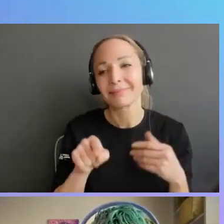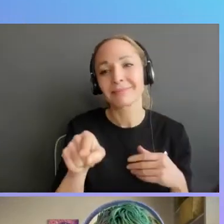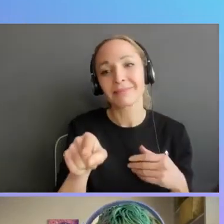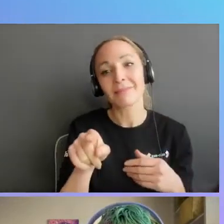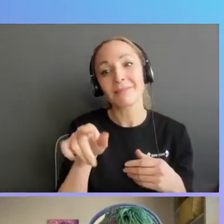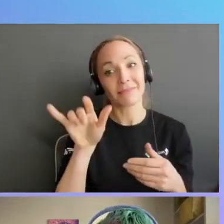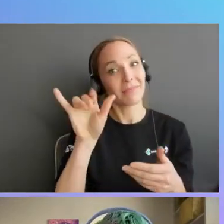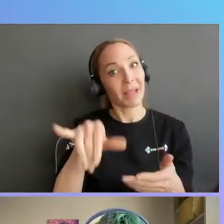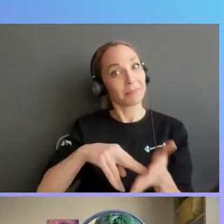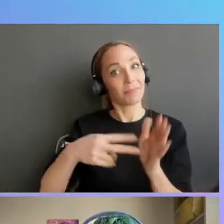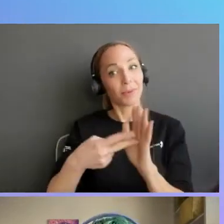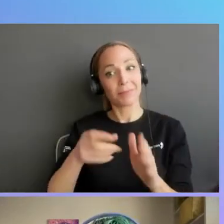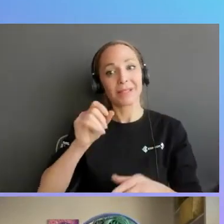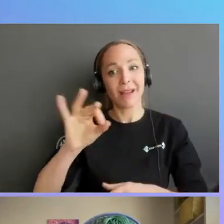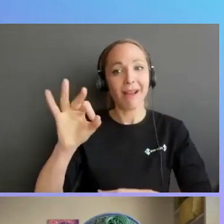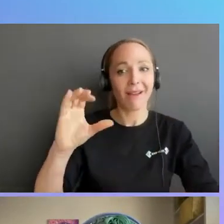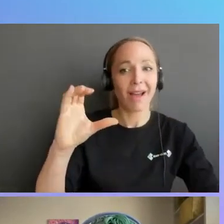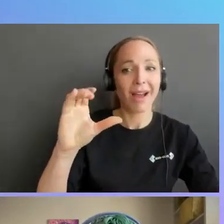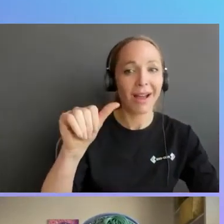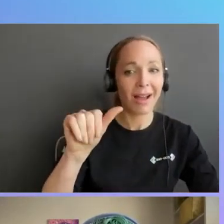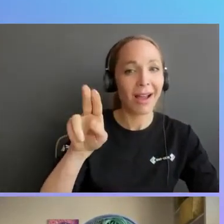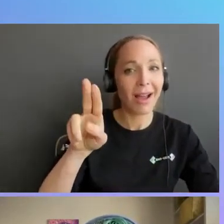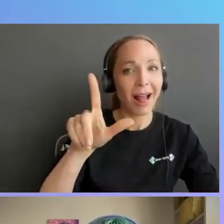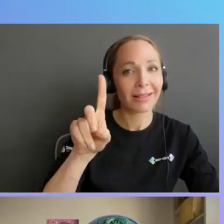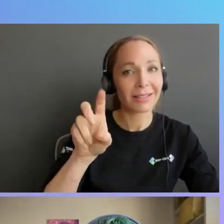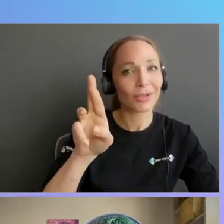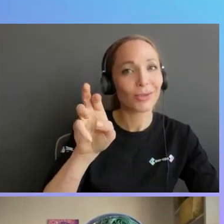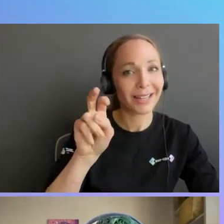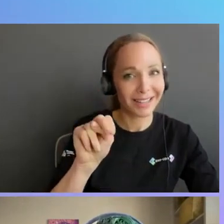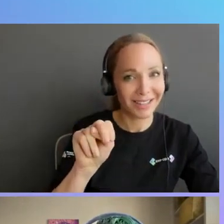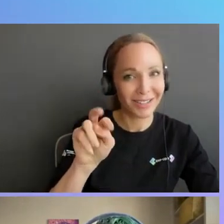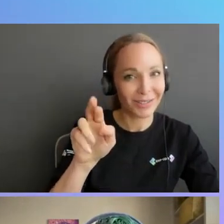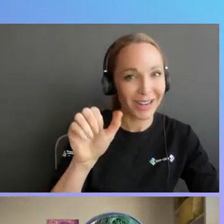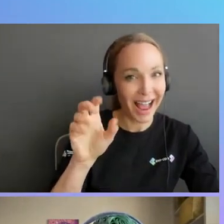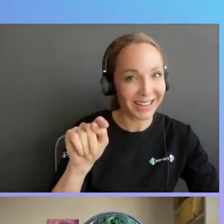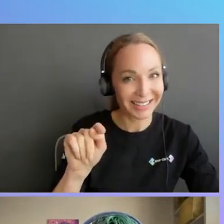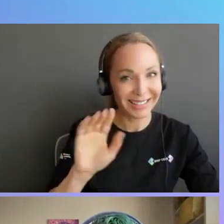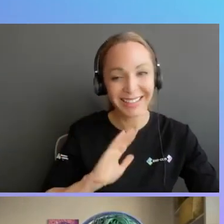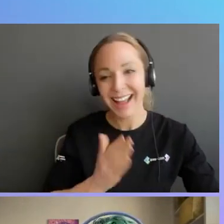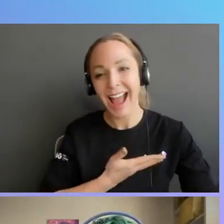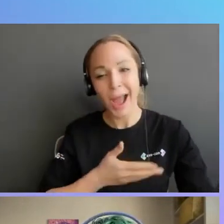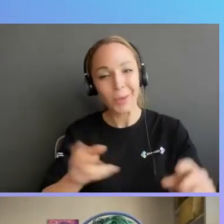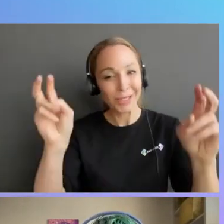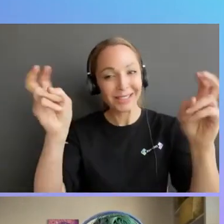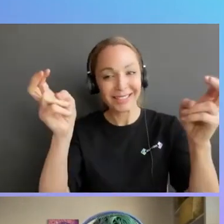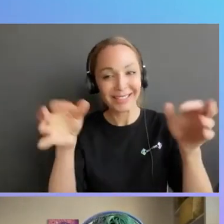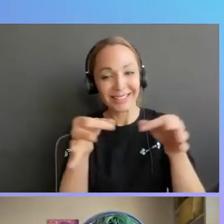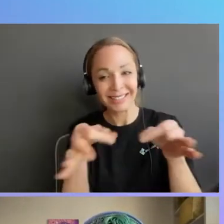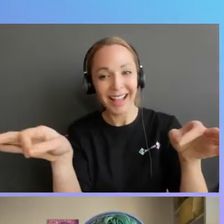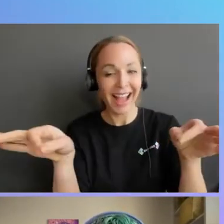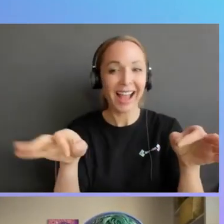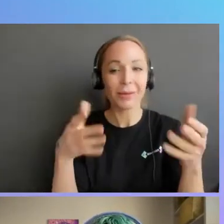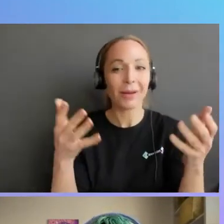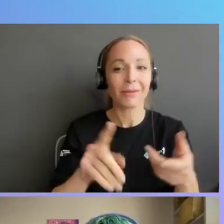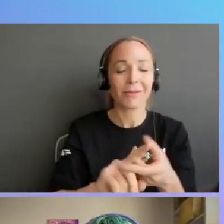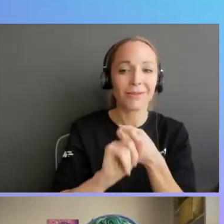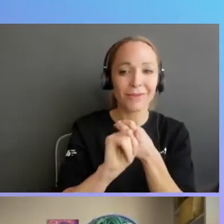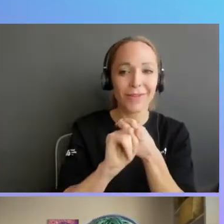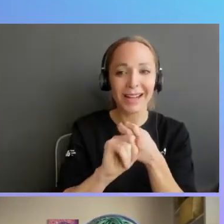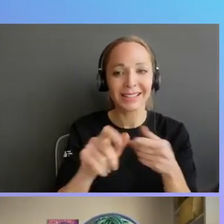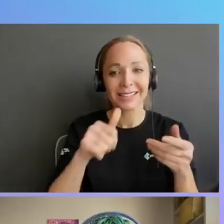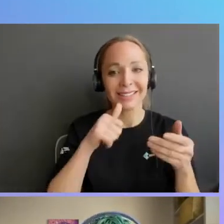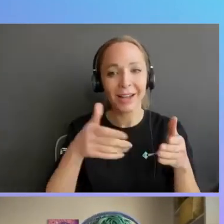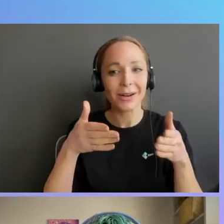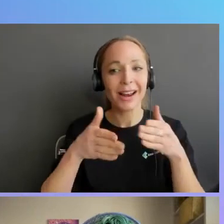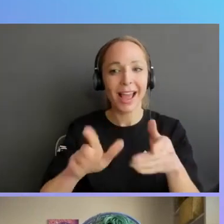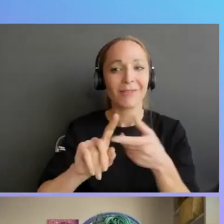Cauldron React. First off, we start with our little tagline, friends don't let friends ship inaccessible code. Cauldron is designed with